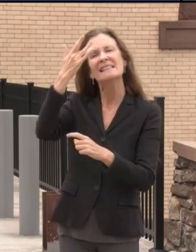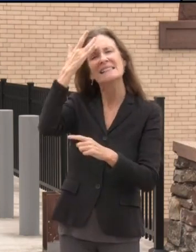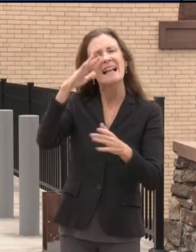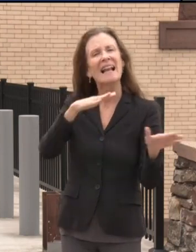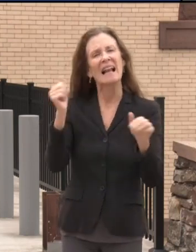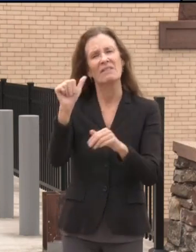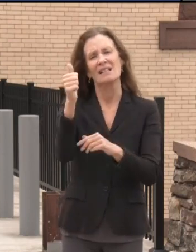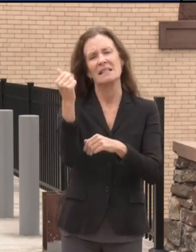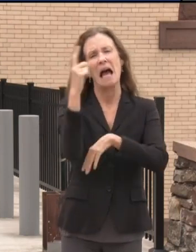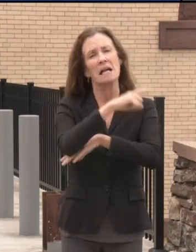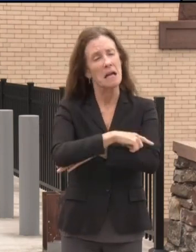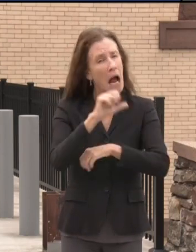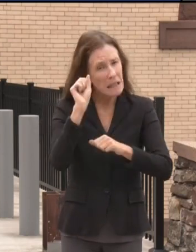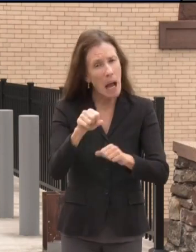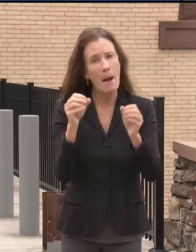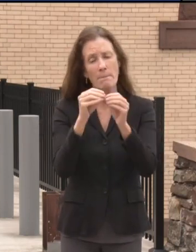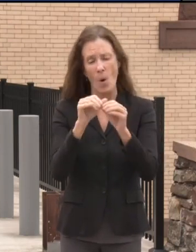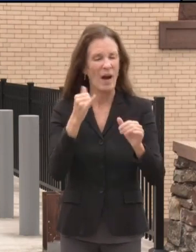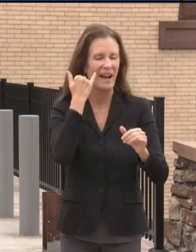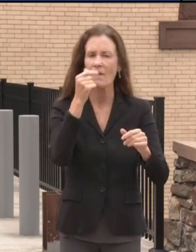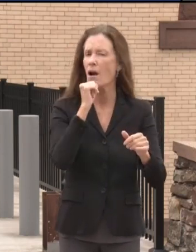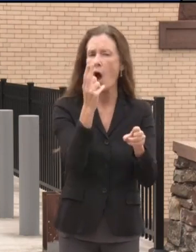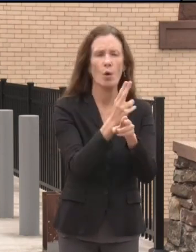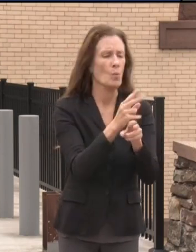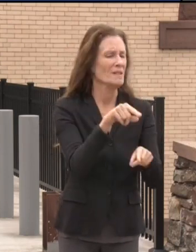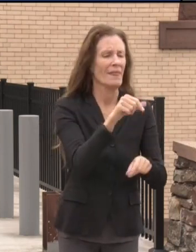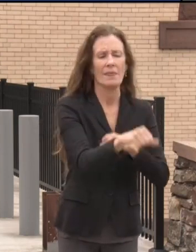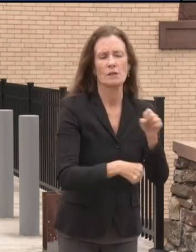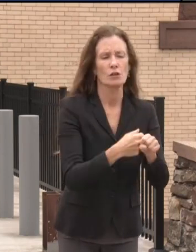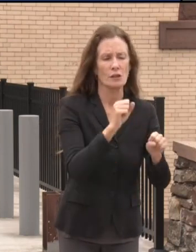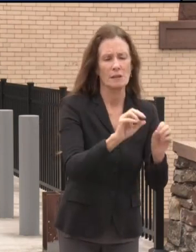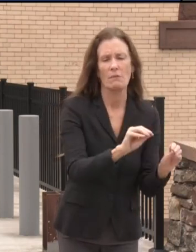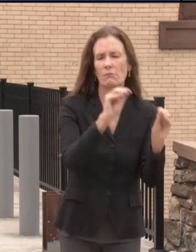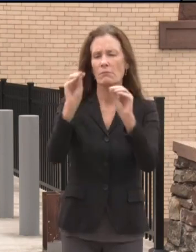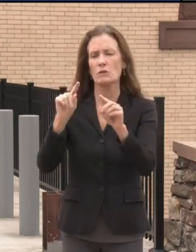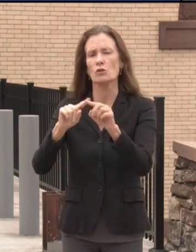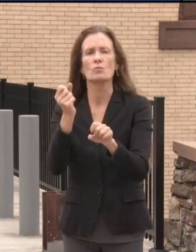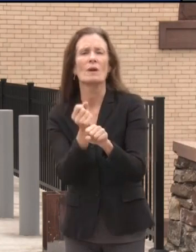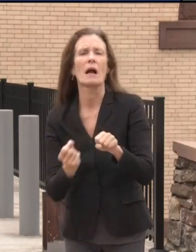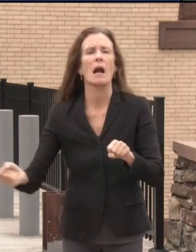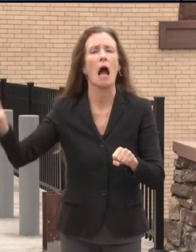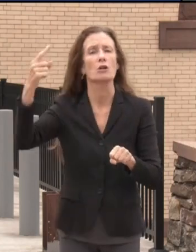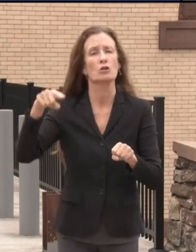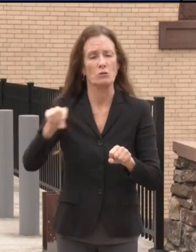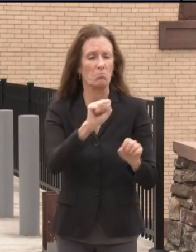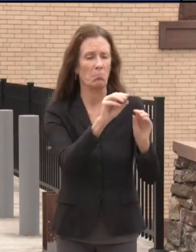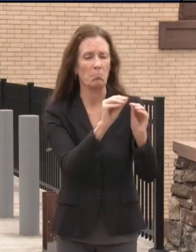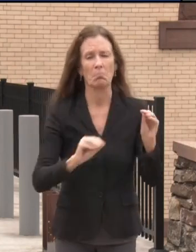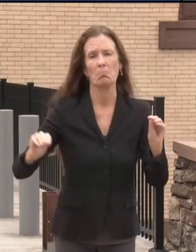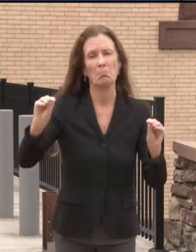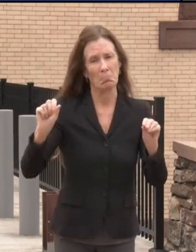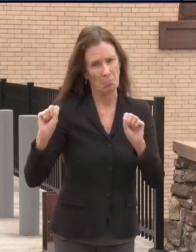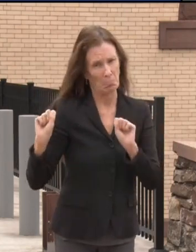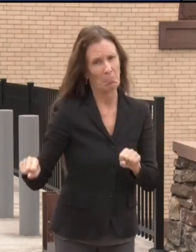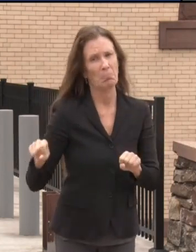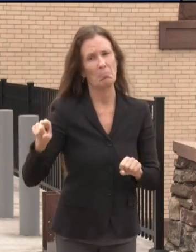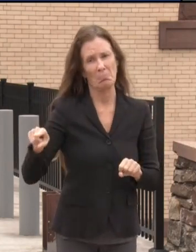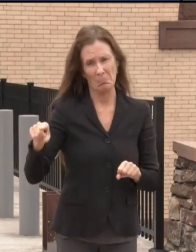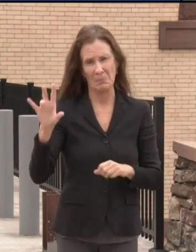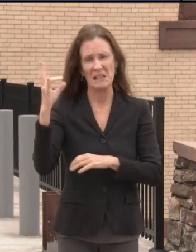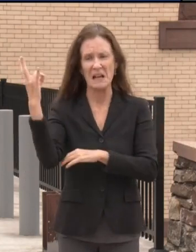Employers may limit the use of sick day leave to 7 days a year. And there's